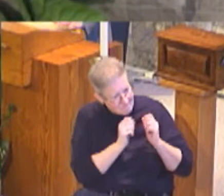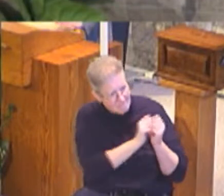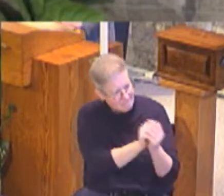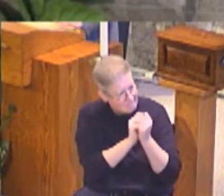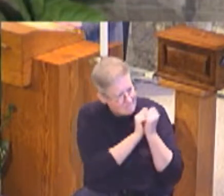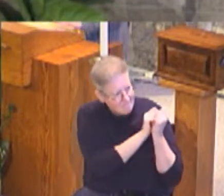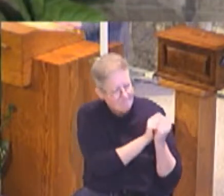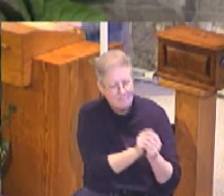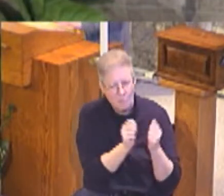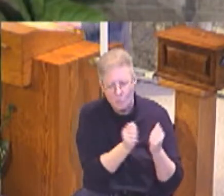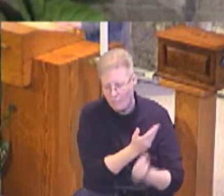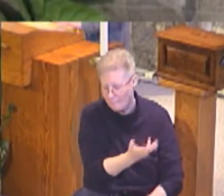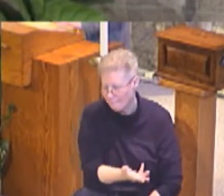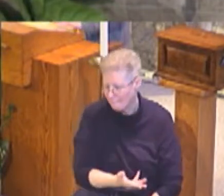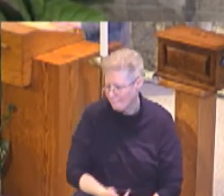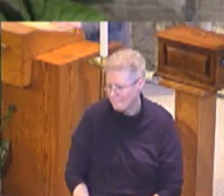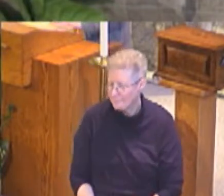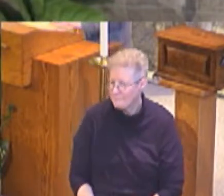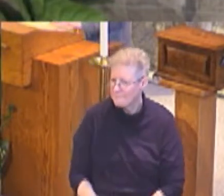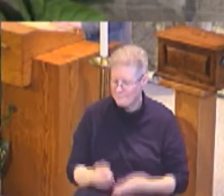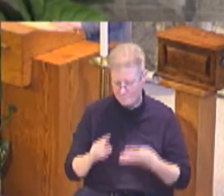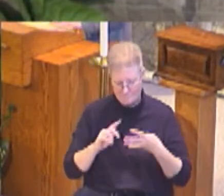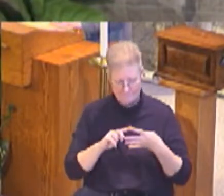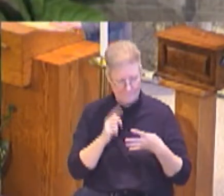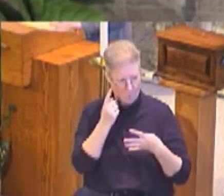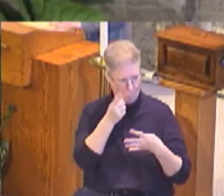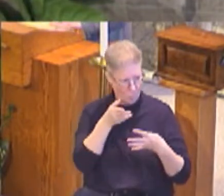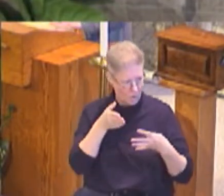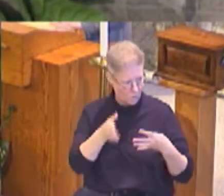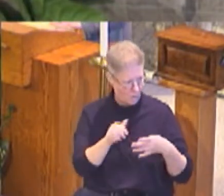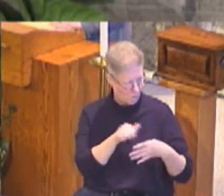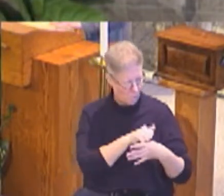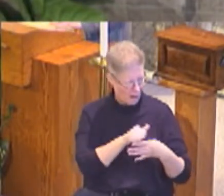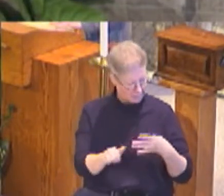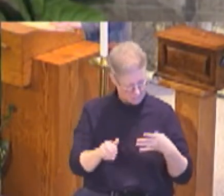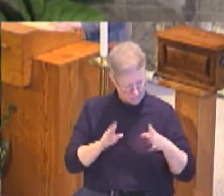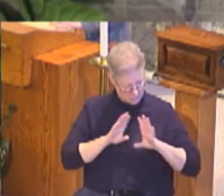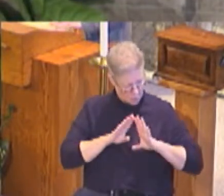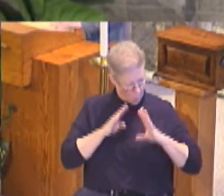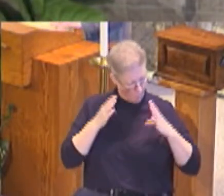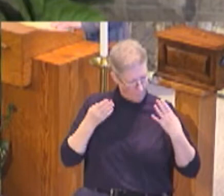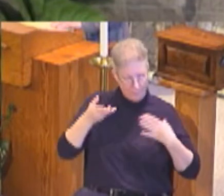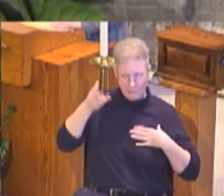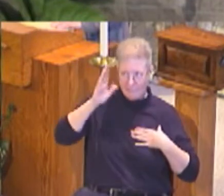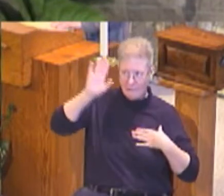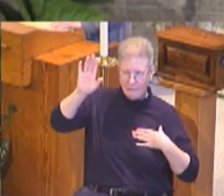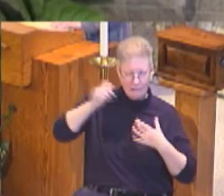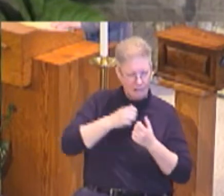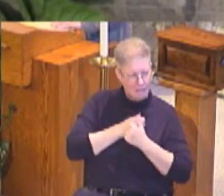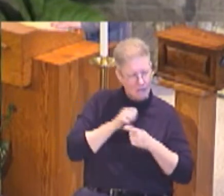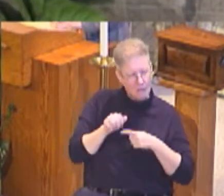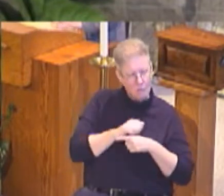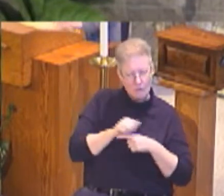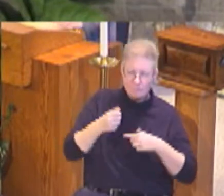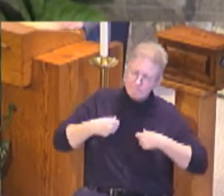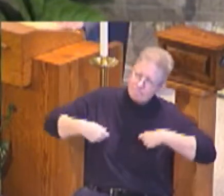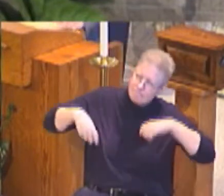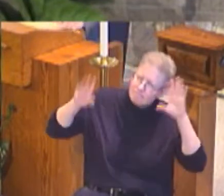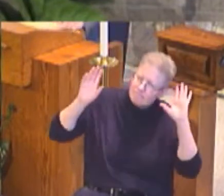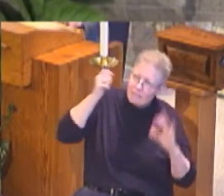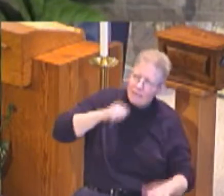So that's one way we practice opening to God's love. We practice surrendering to God daily. The second way we